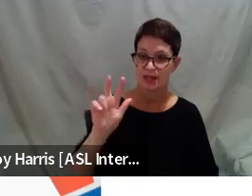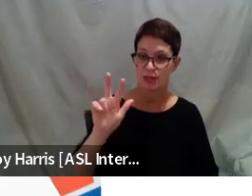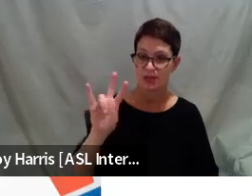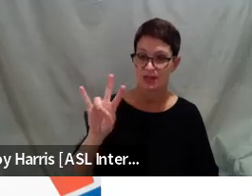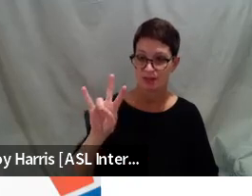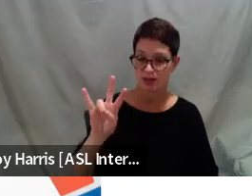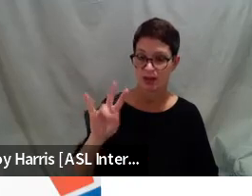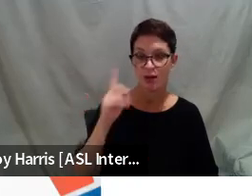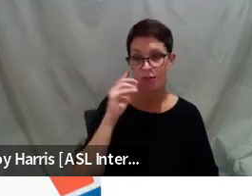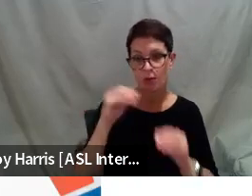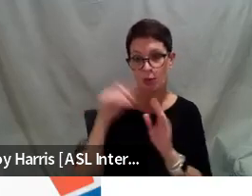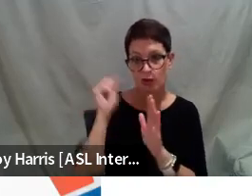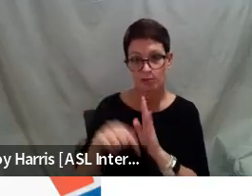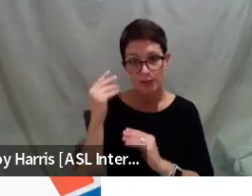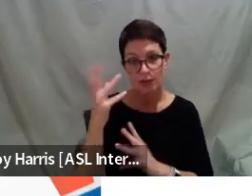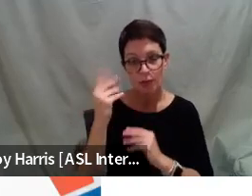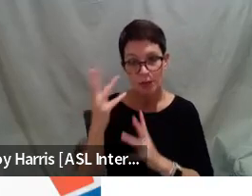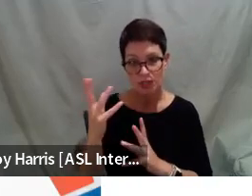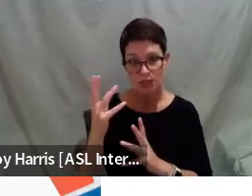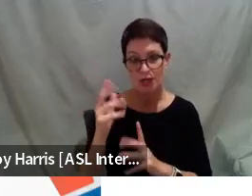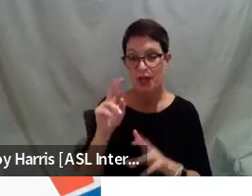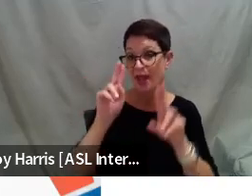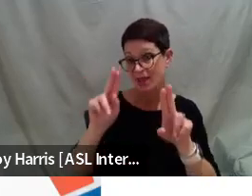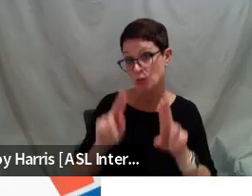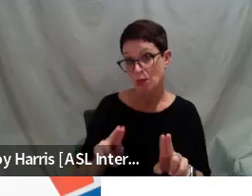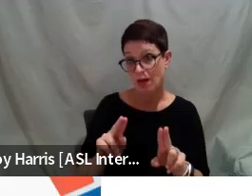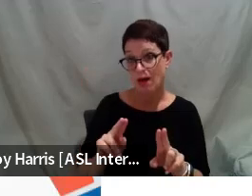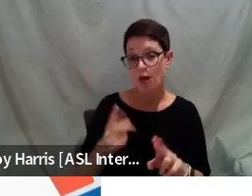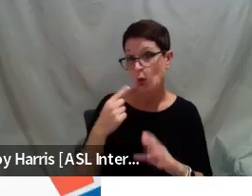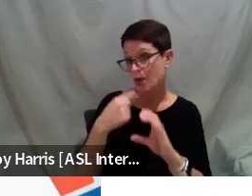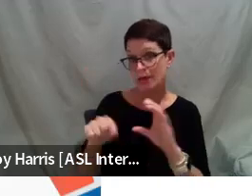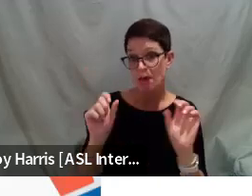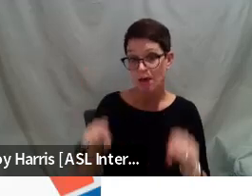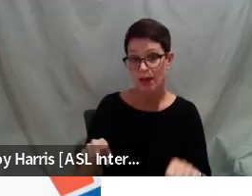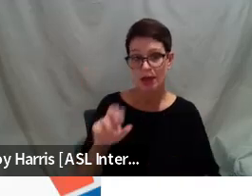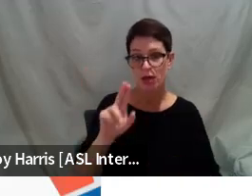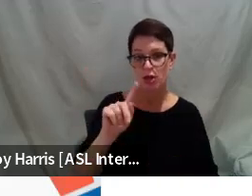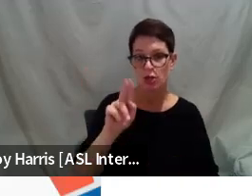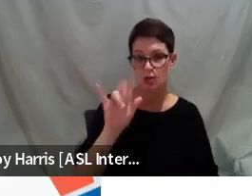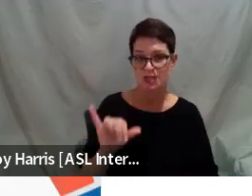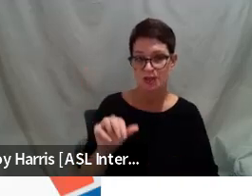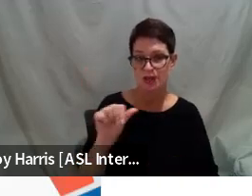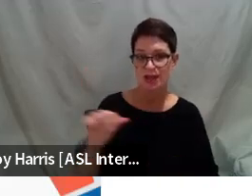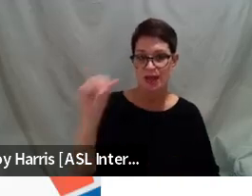215-814-6837 for more information and to apply, or email them at